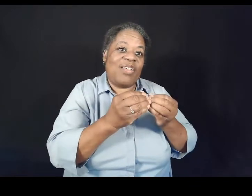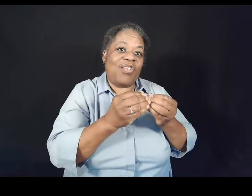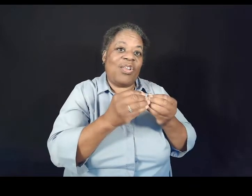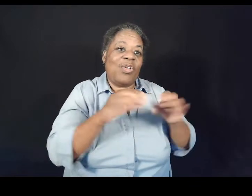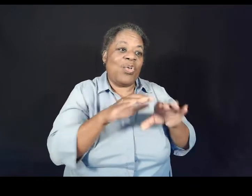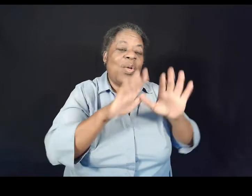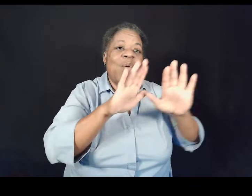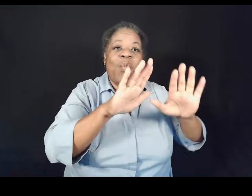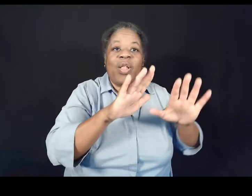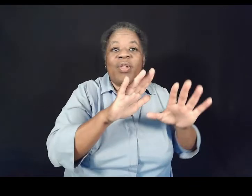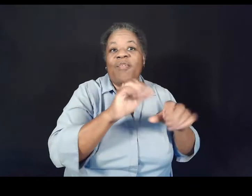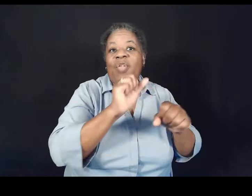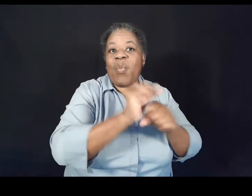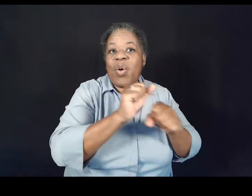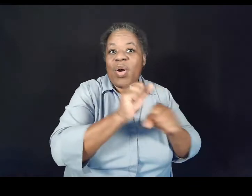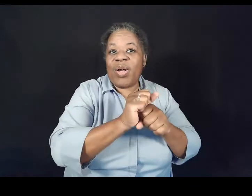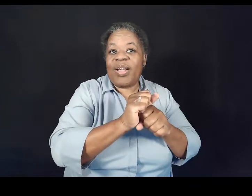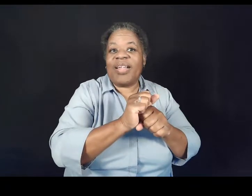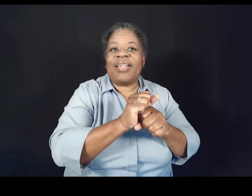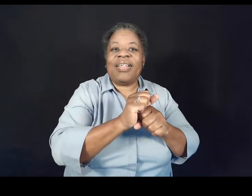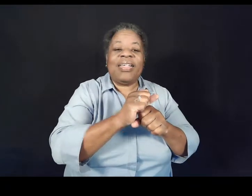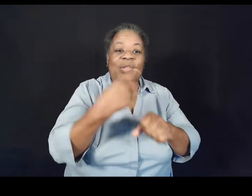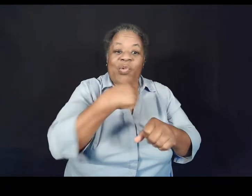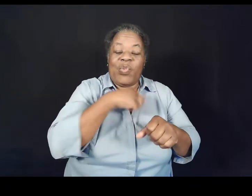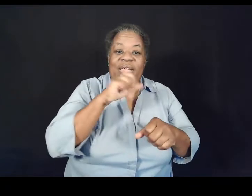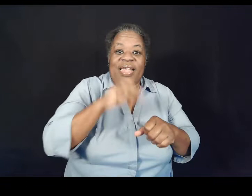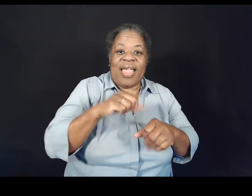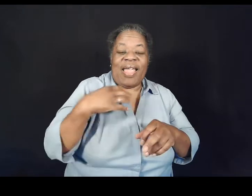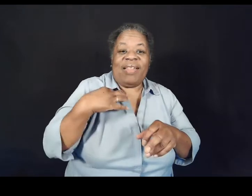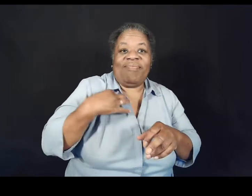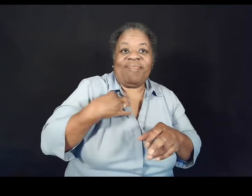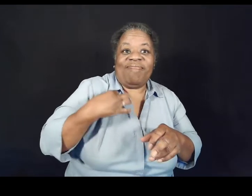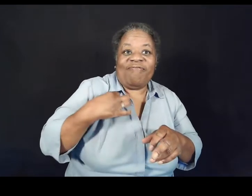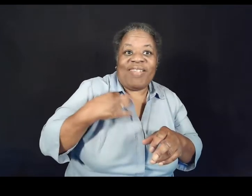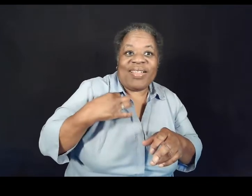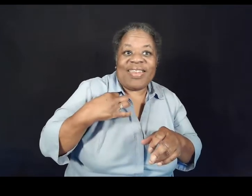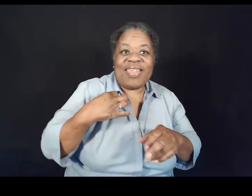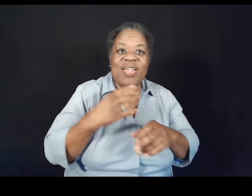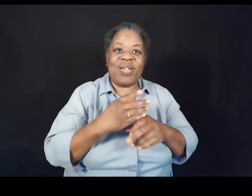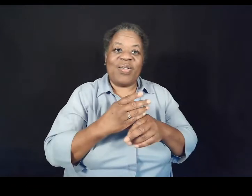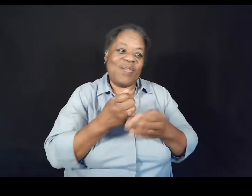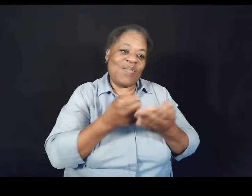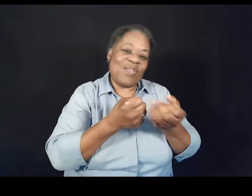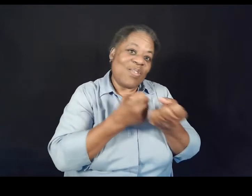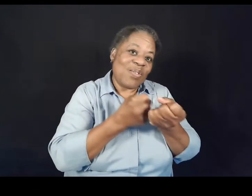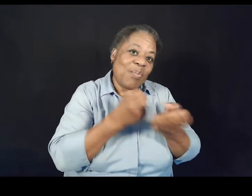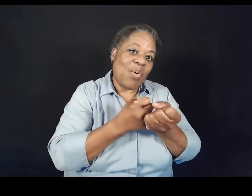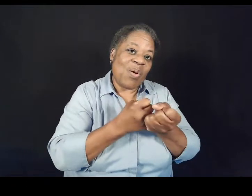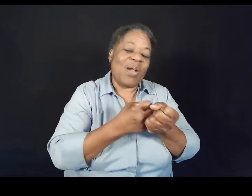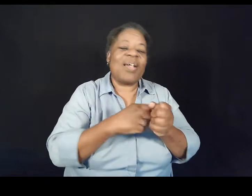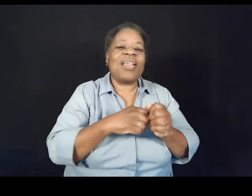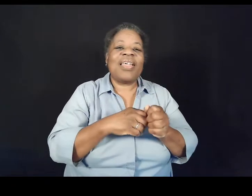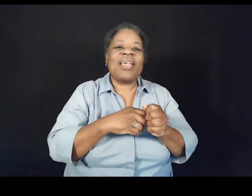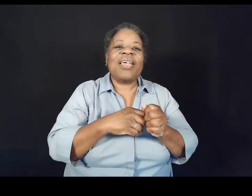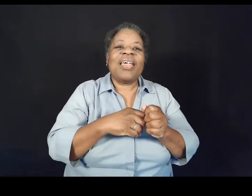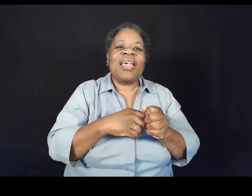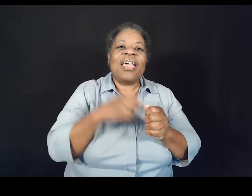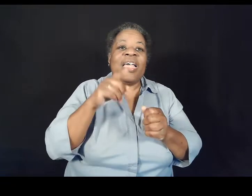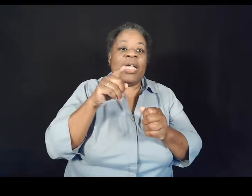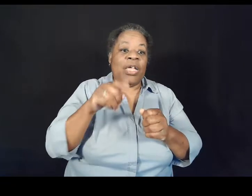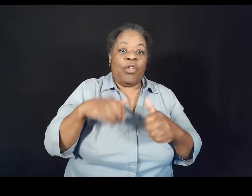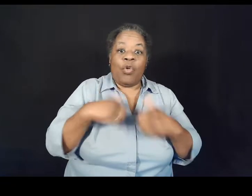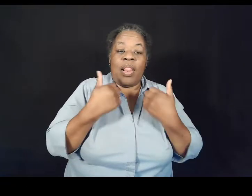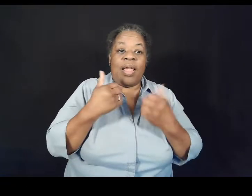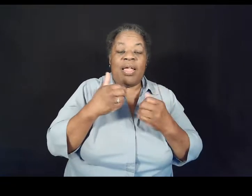support through awareness and volunteering. And you are invited to get involved. If you're in the Eastern Massachusetts or Greater Boston area, a great